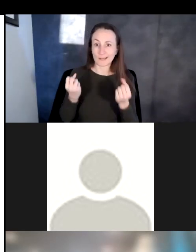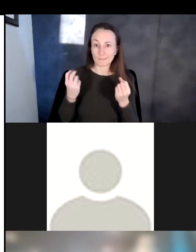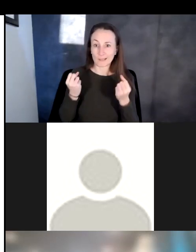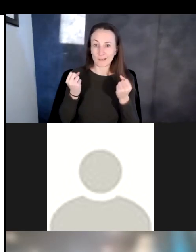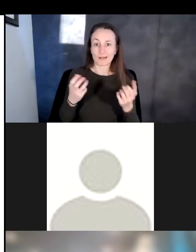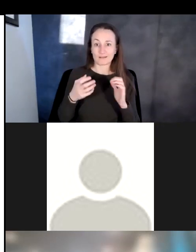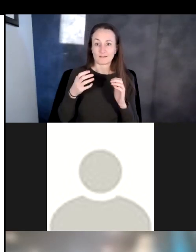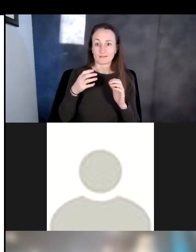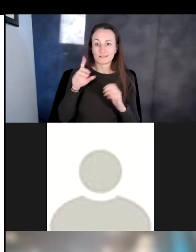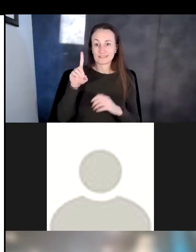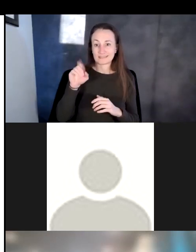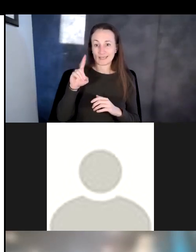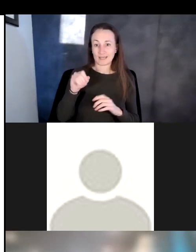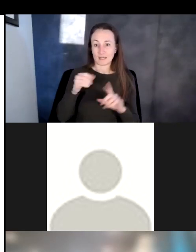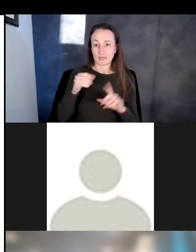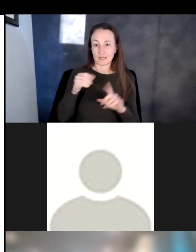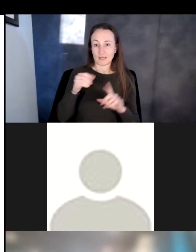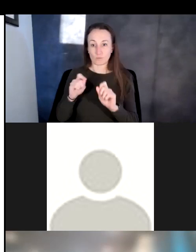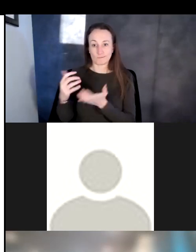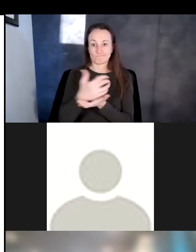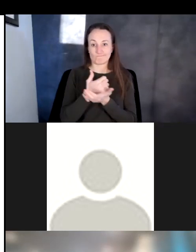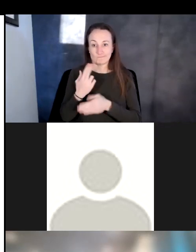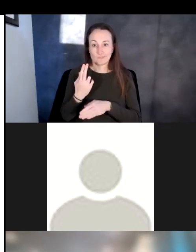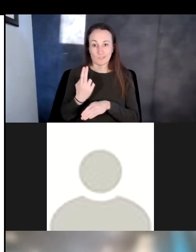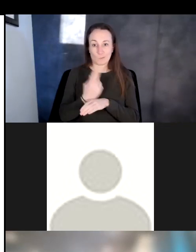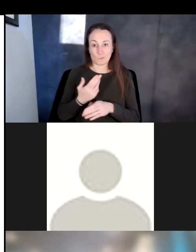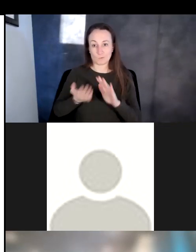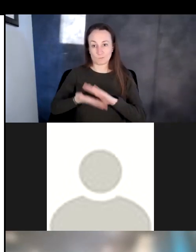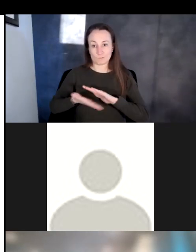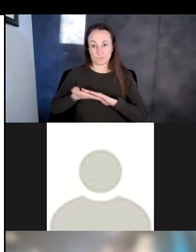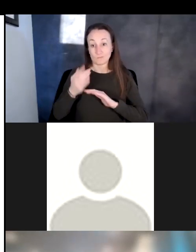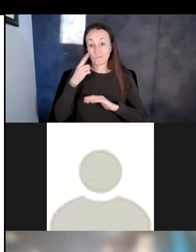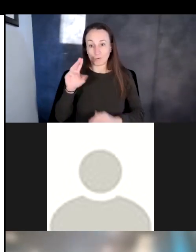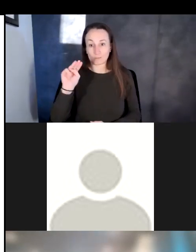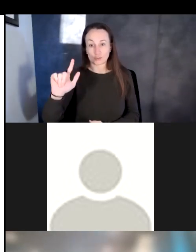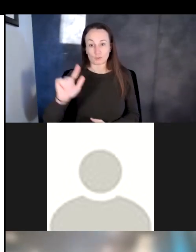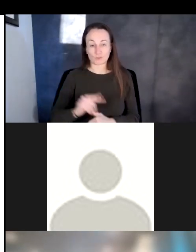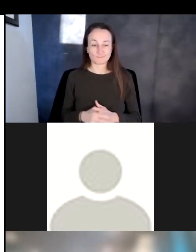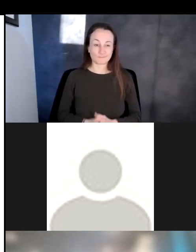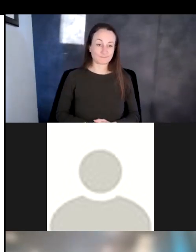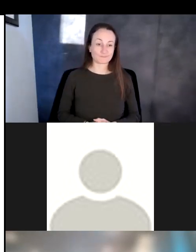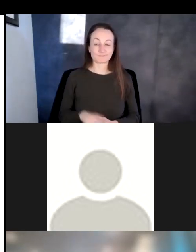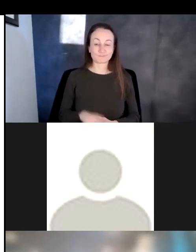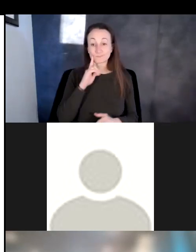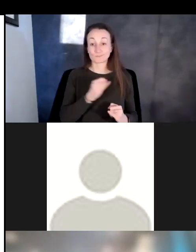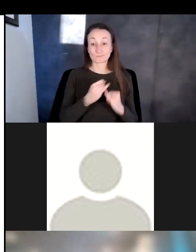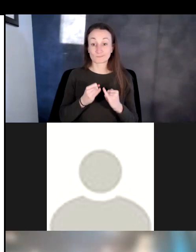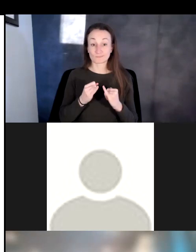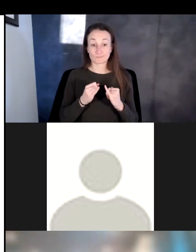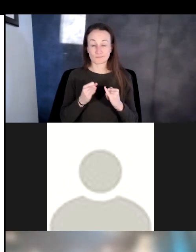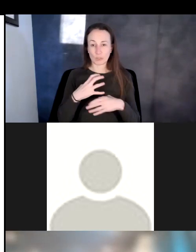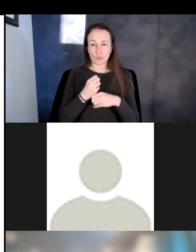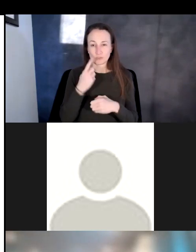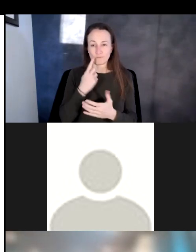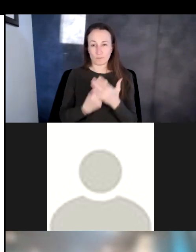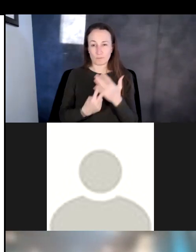can collect and use for machine learning. So this brings me to the conclusions from both